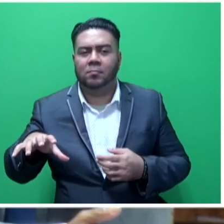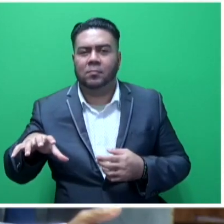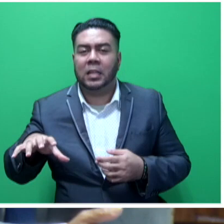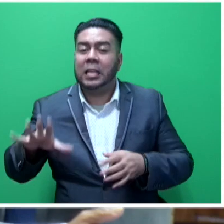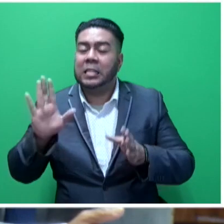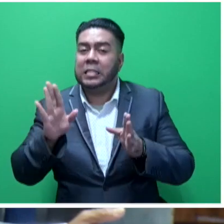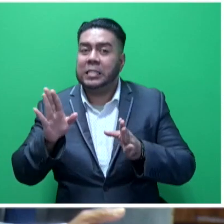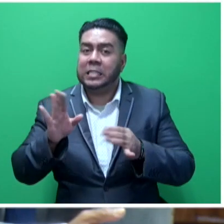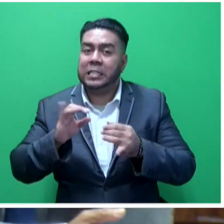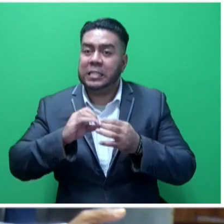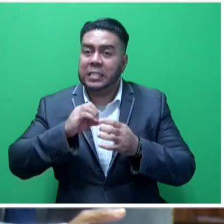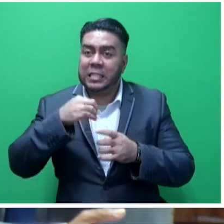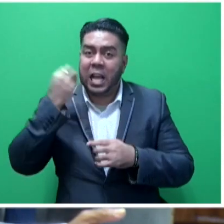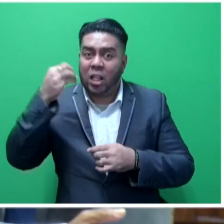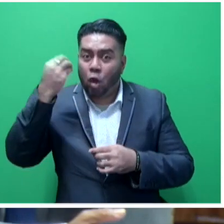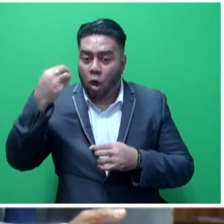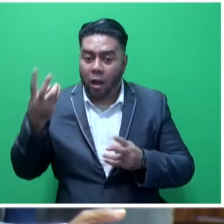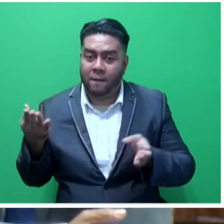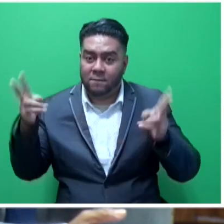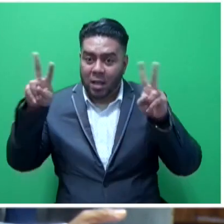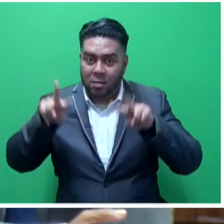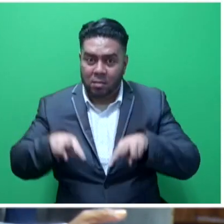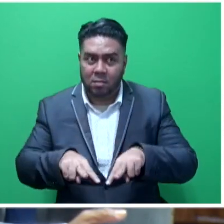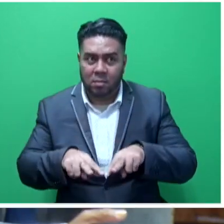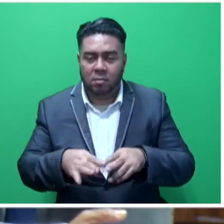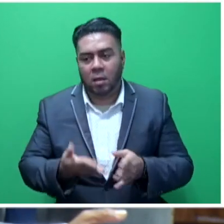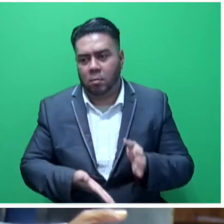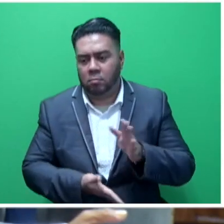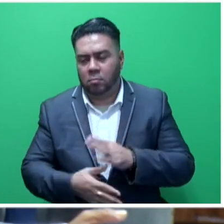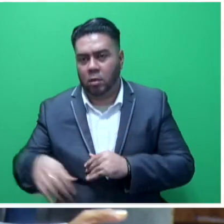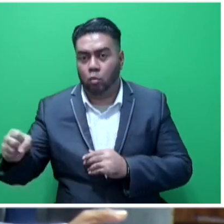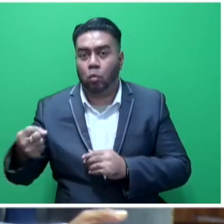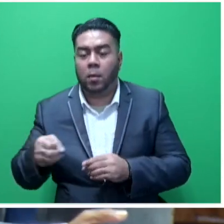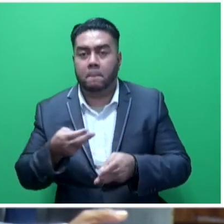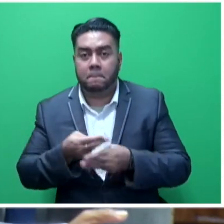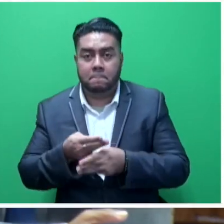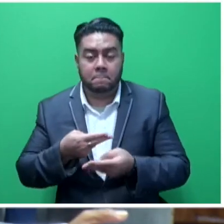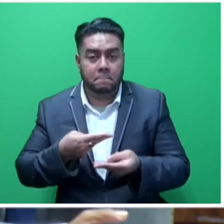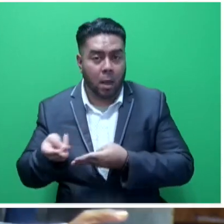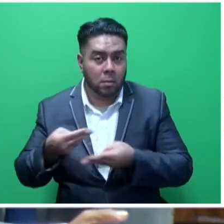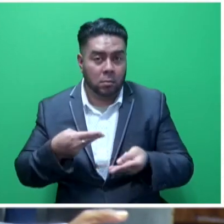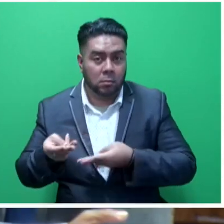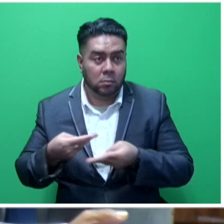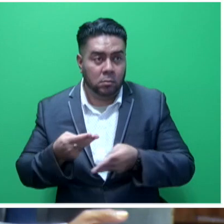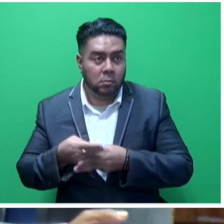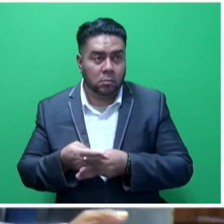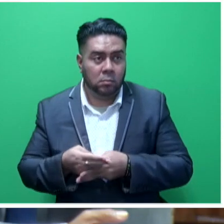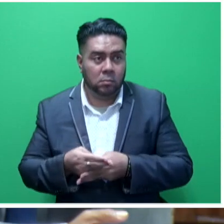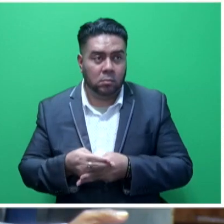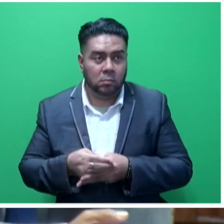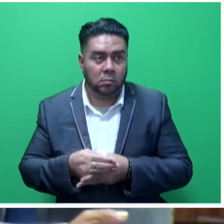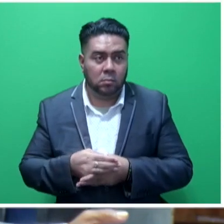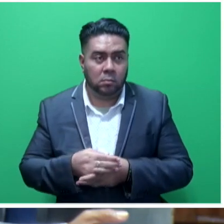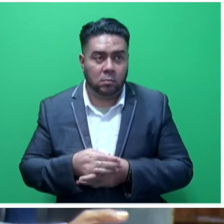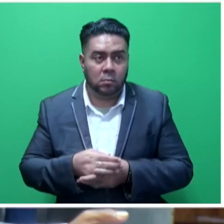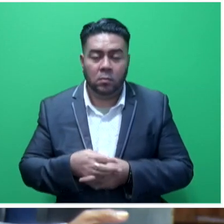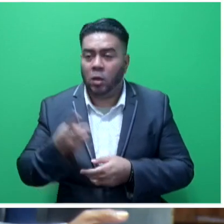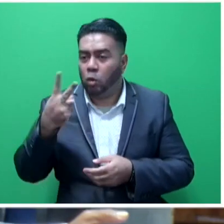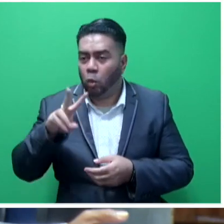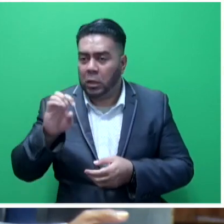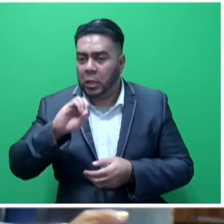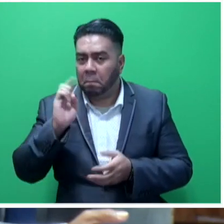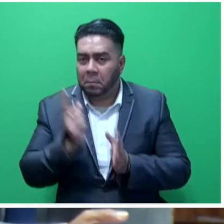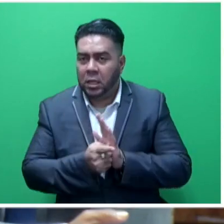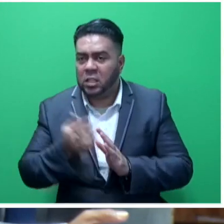Valley, either they take their produce to the market, which is, most of them can reach the market within, 20 minutes, 15 minutes